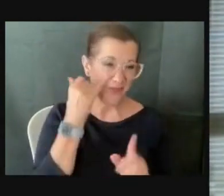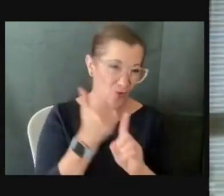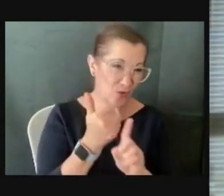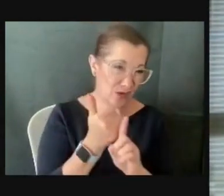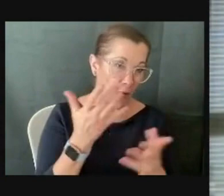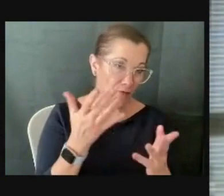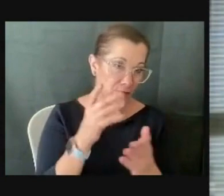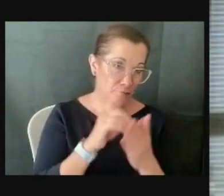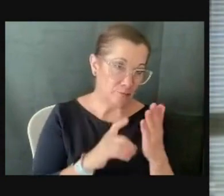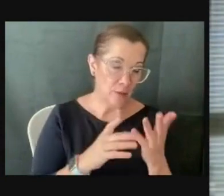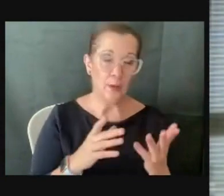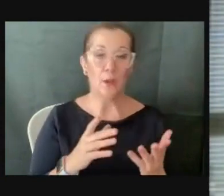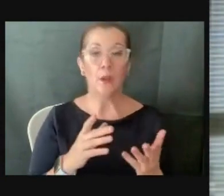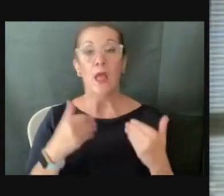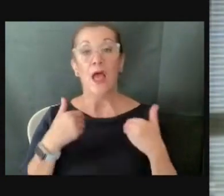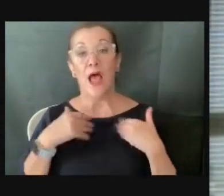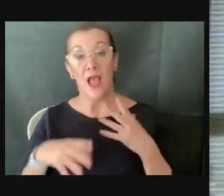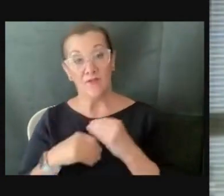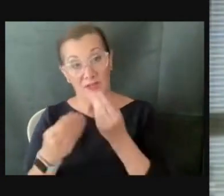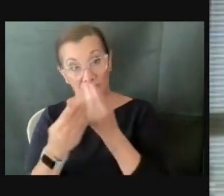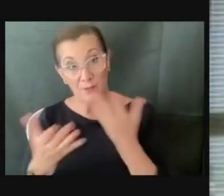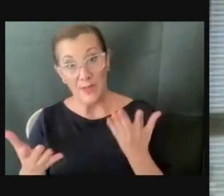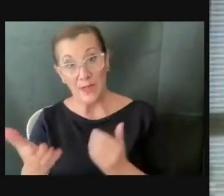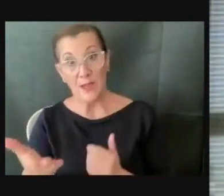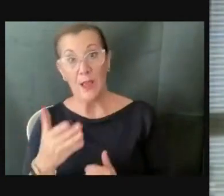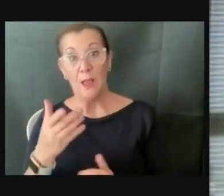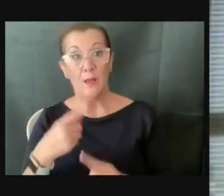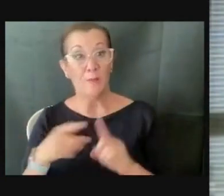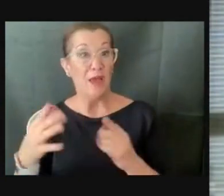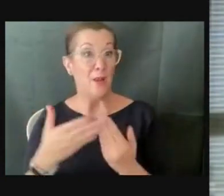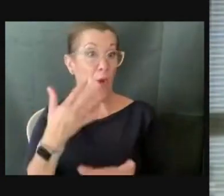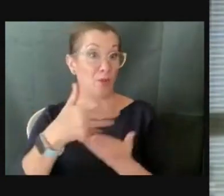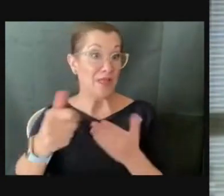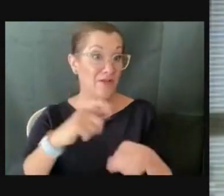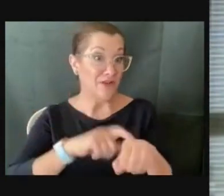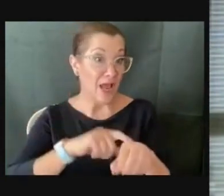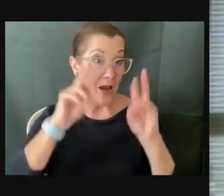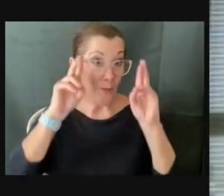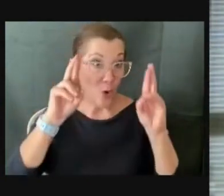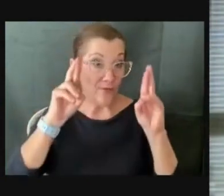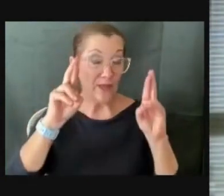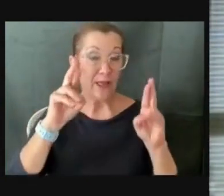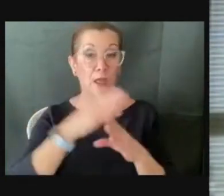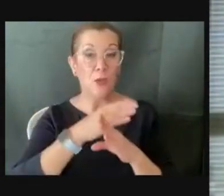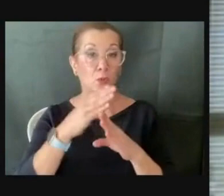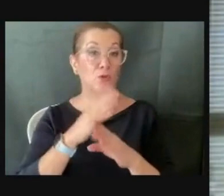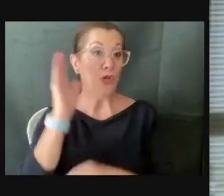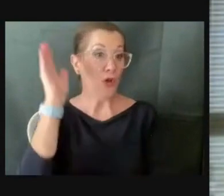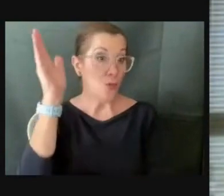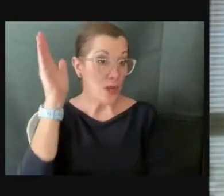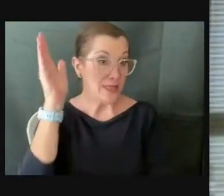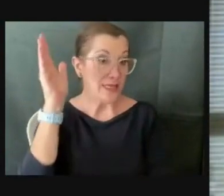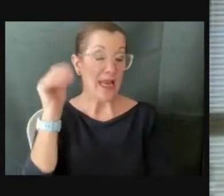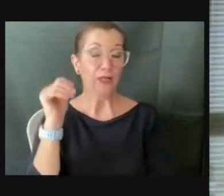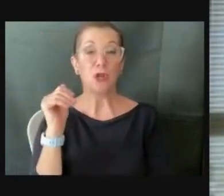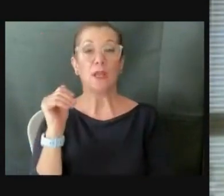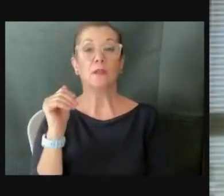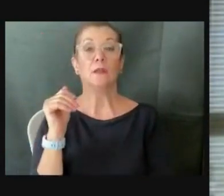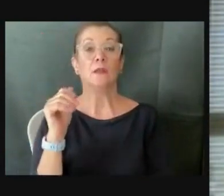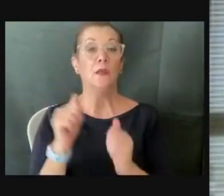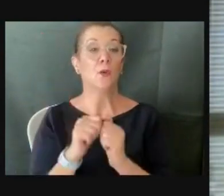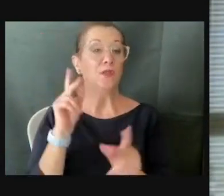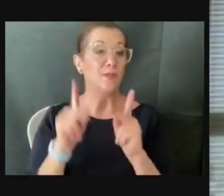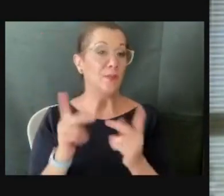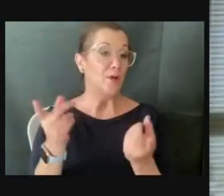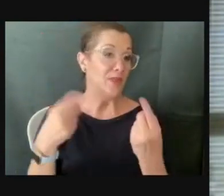And I do have some additional information here, but I'm just about out of time. So hopefully we can share this presentation with people that